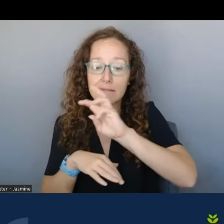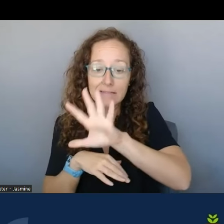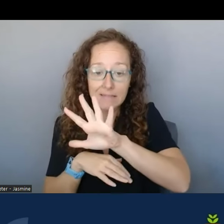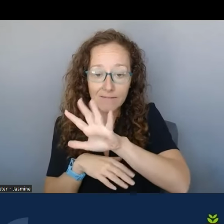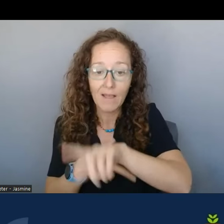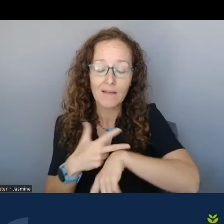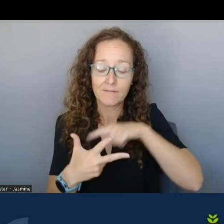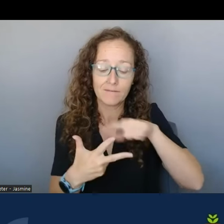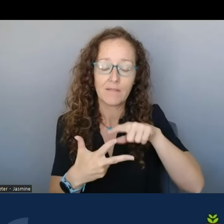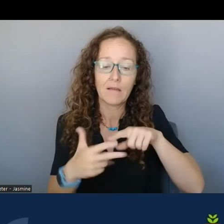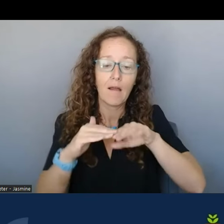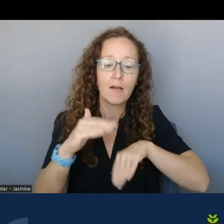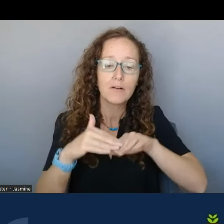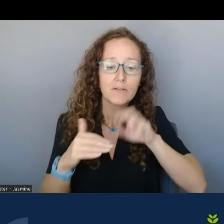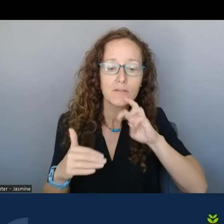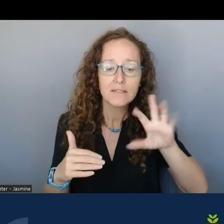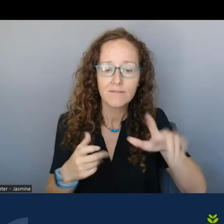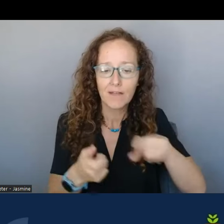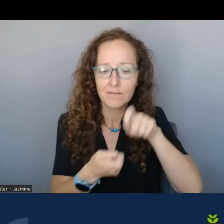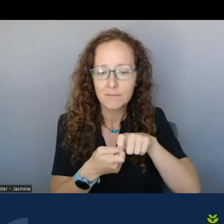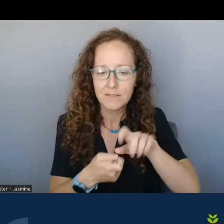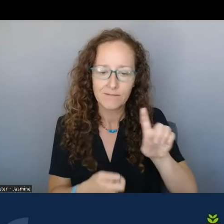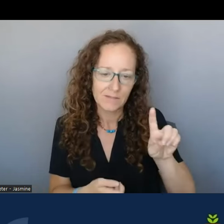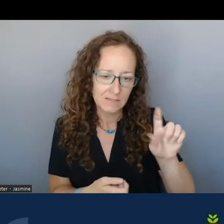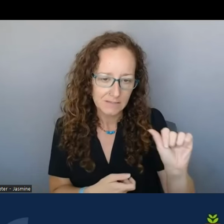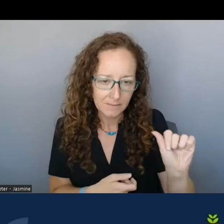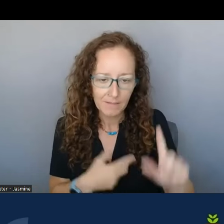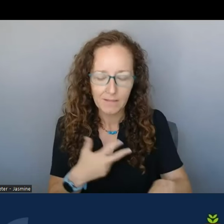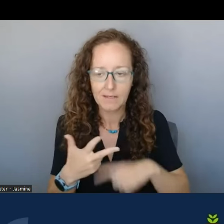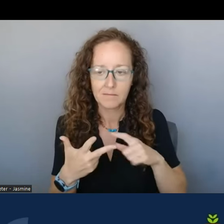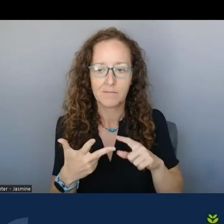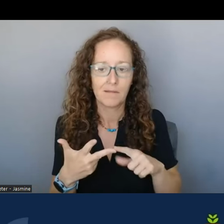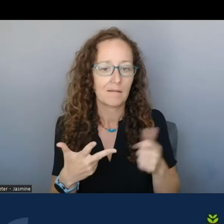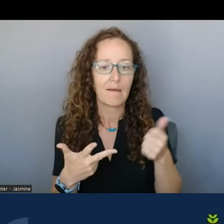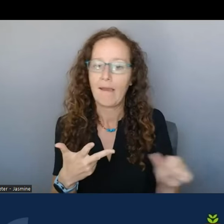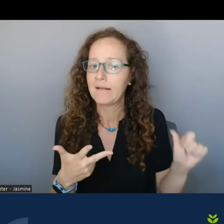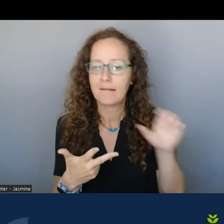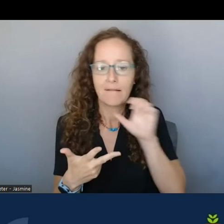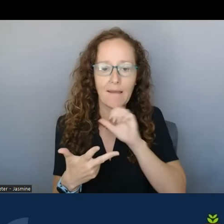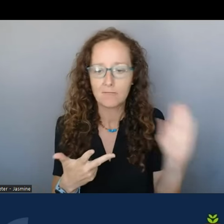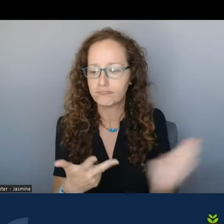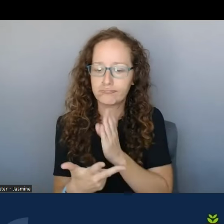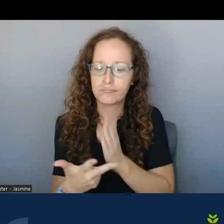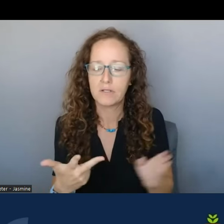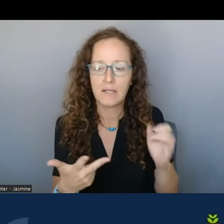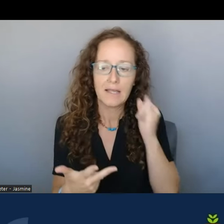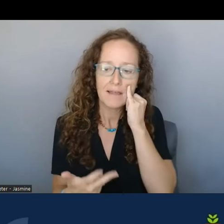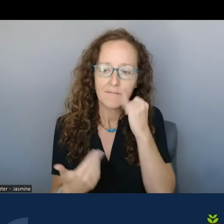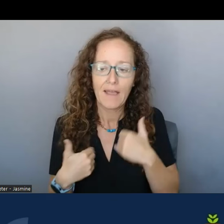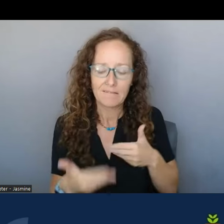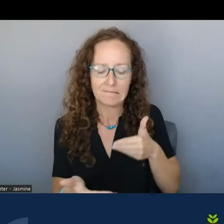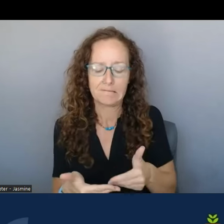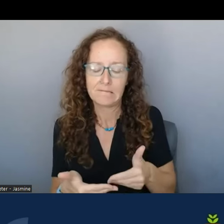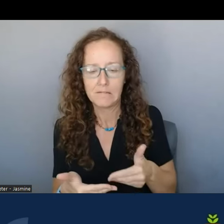certain disabilities, and then anyone at any age with end-stage renal disease.